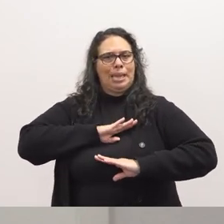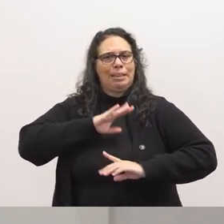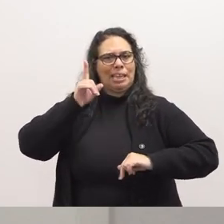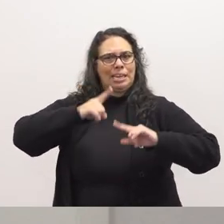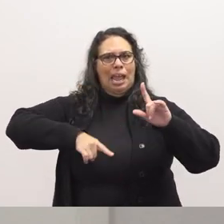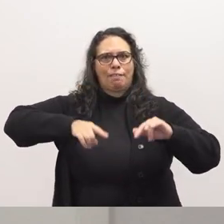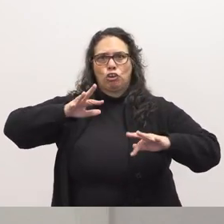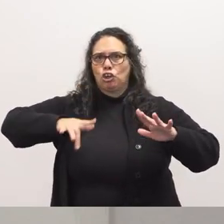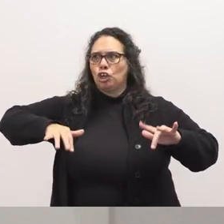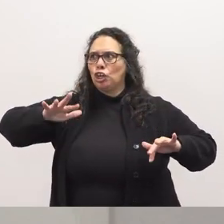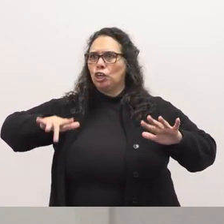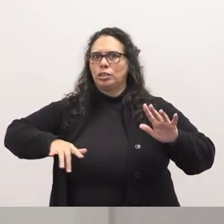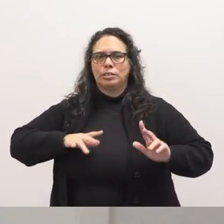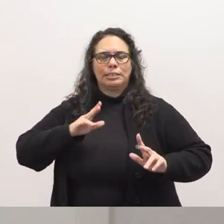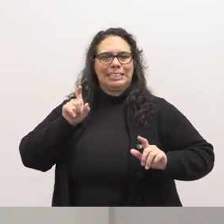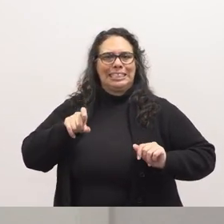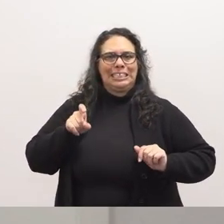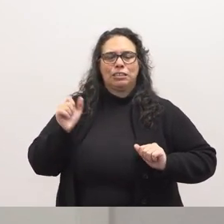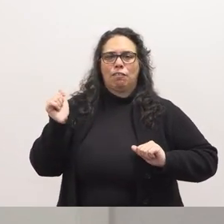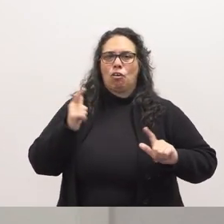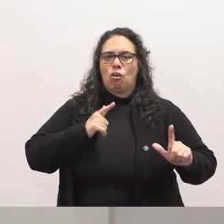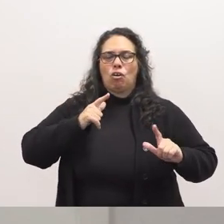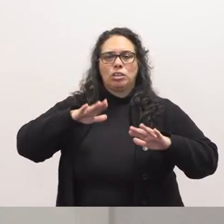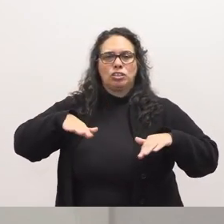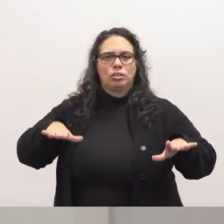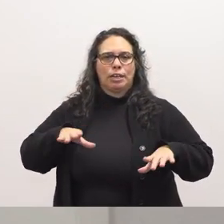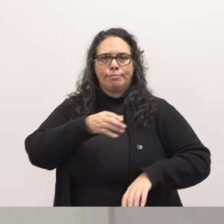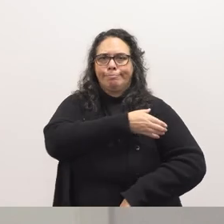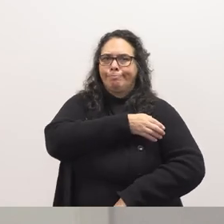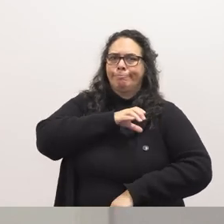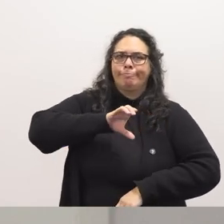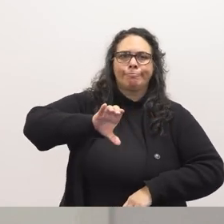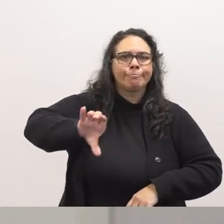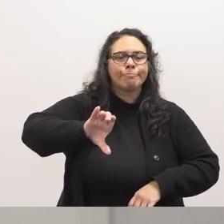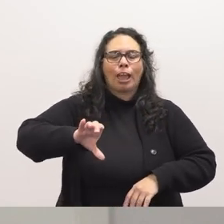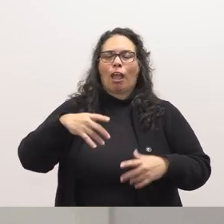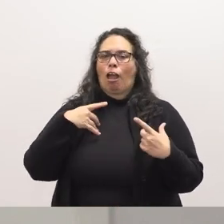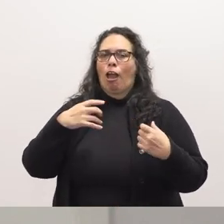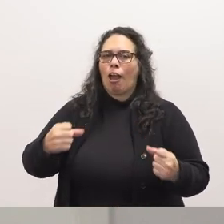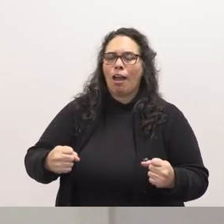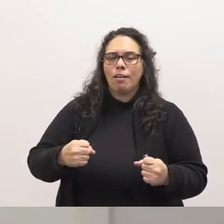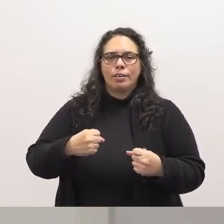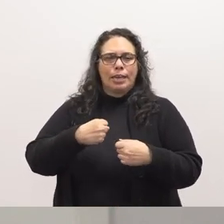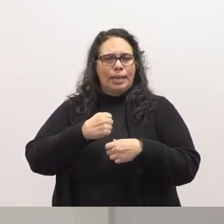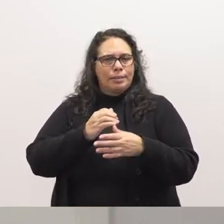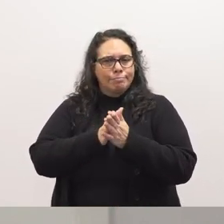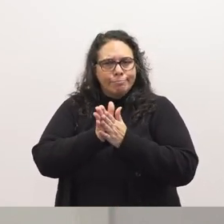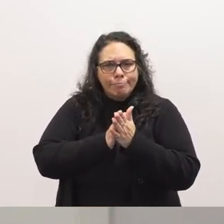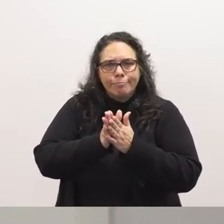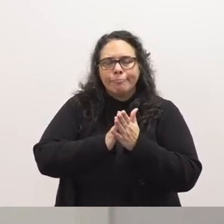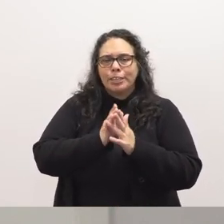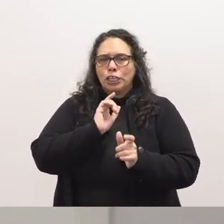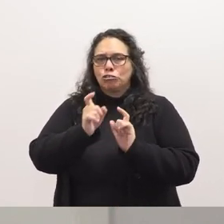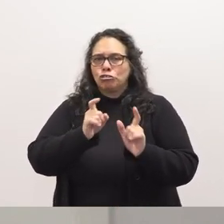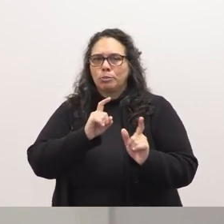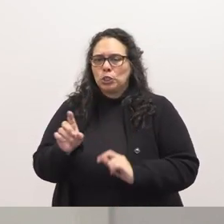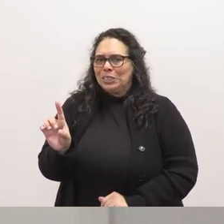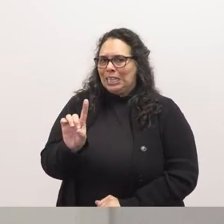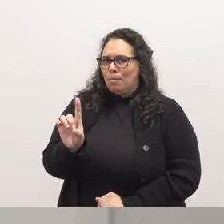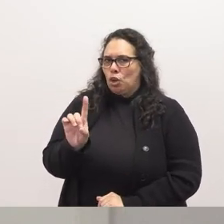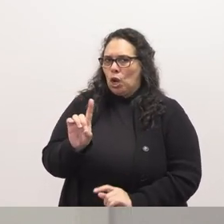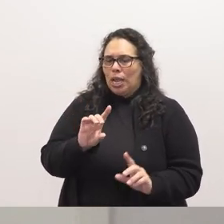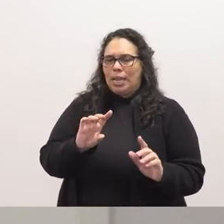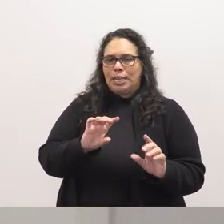of all children and to empower them to become competent, productive contributors to a democratic society and